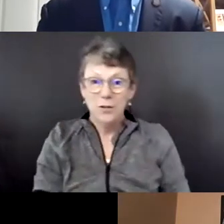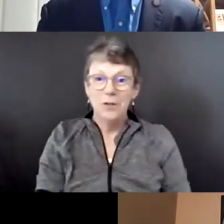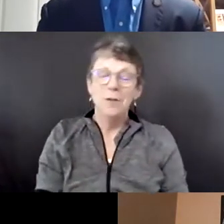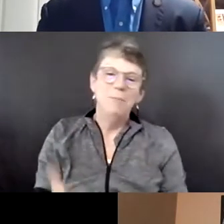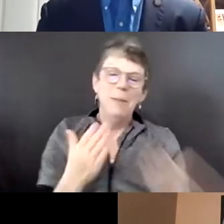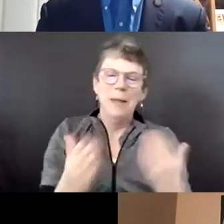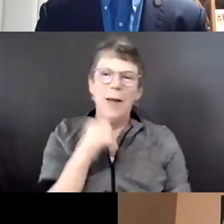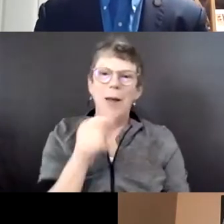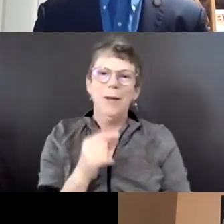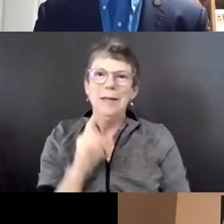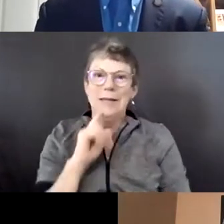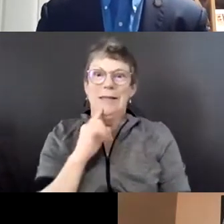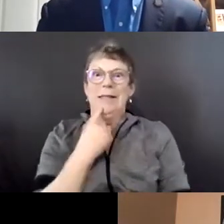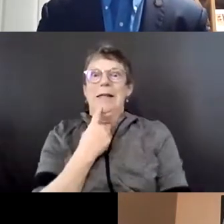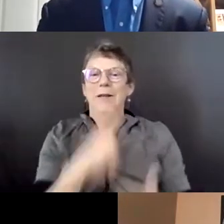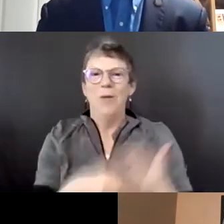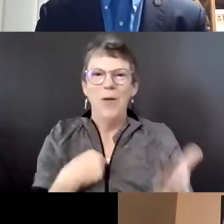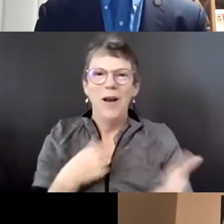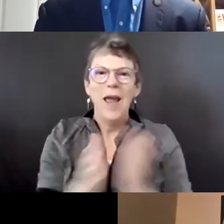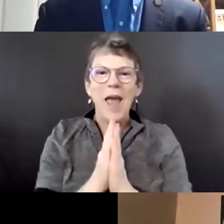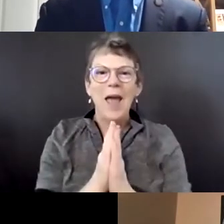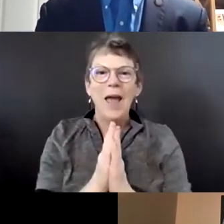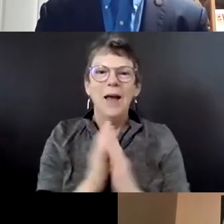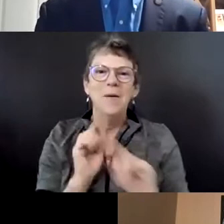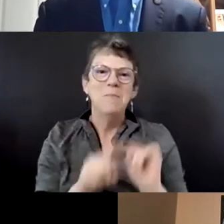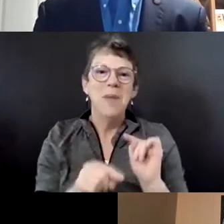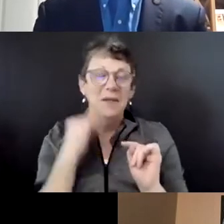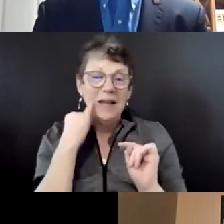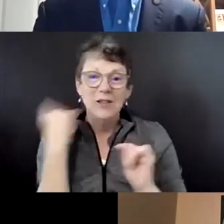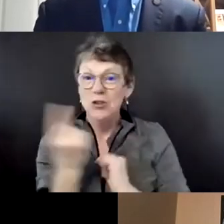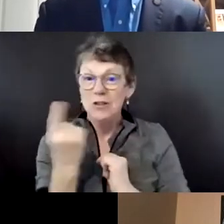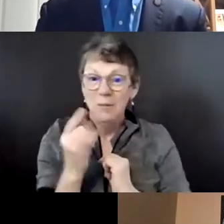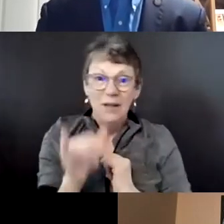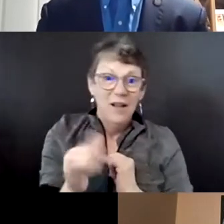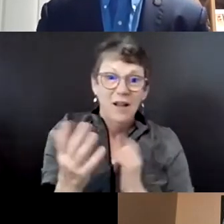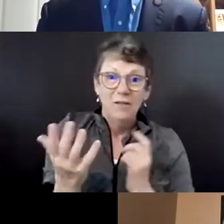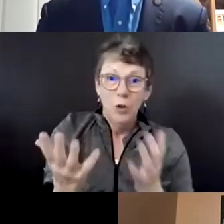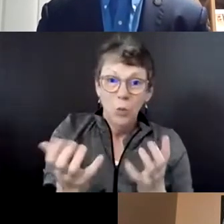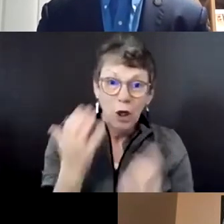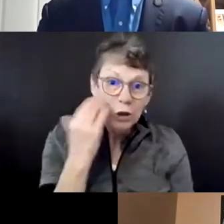but if you think that you've always wanted to know, this is now the time.